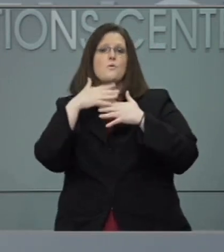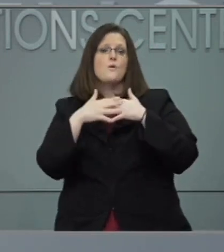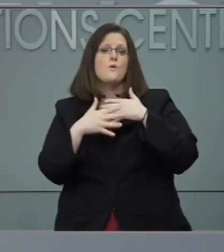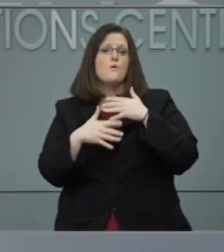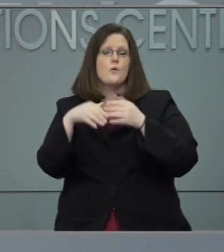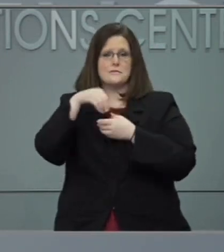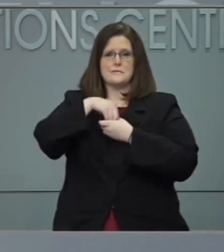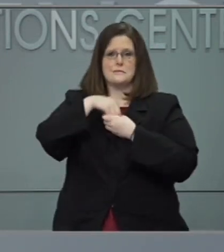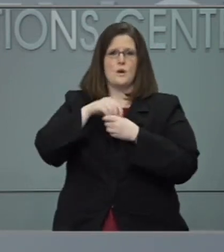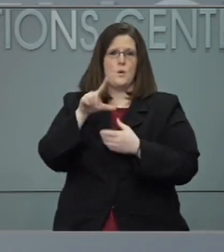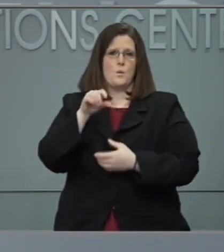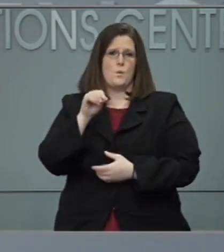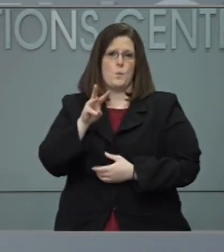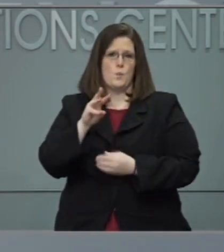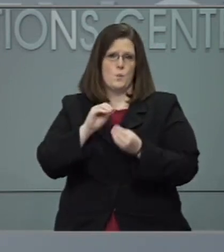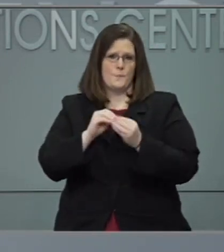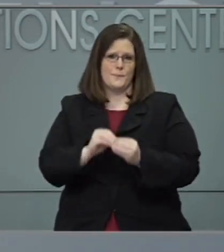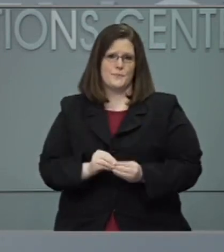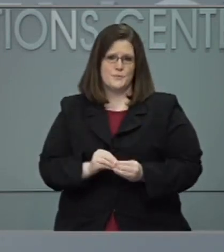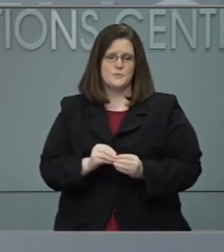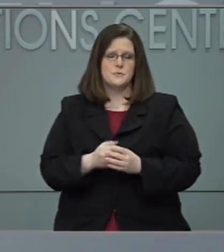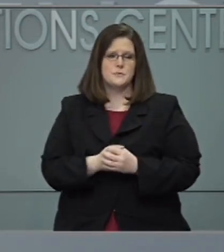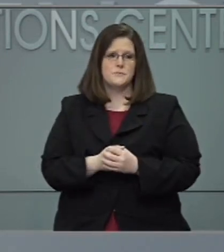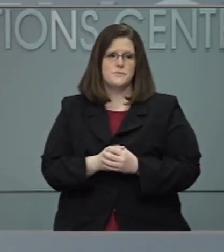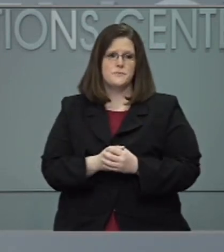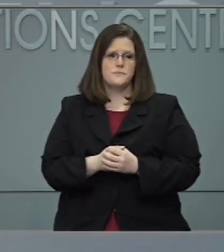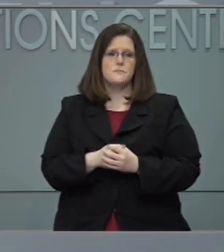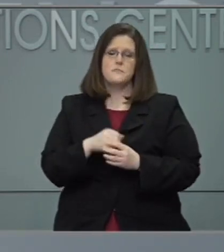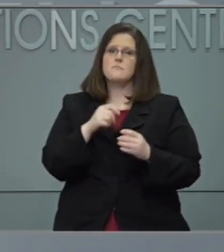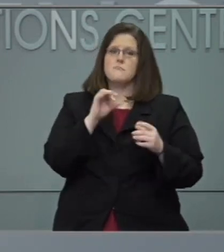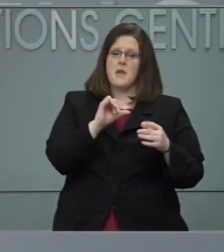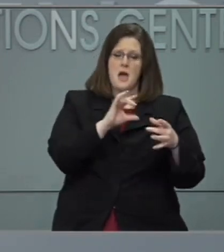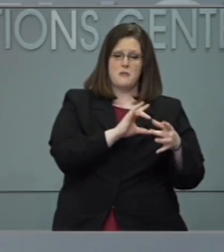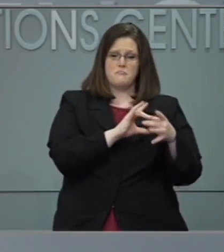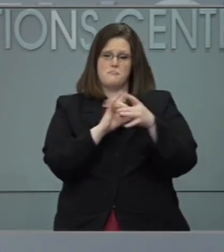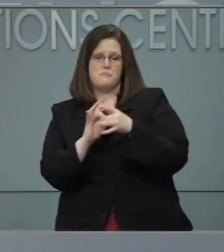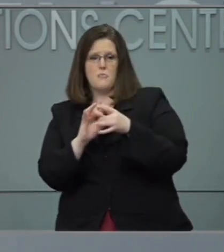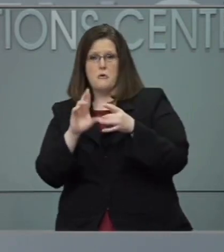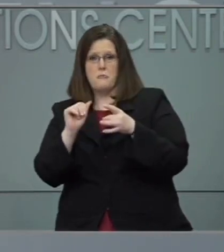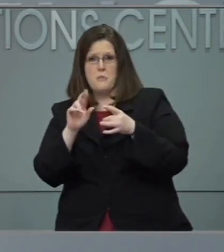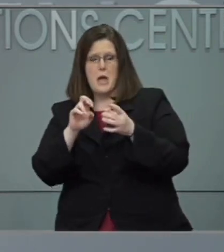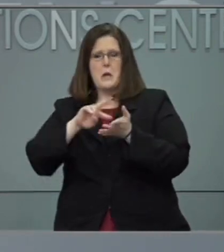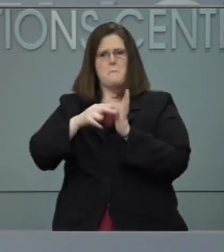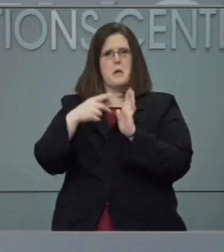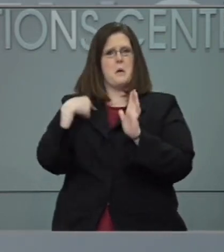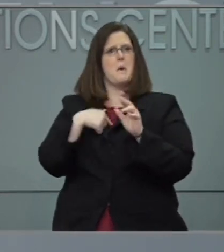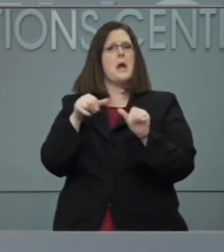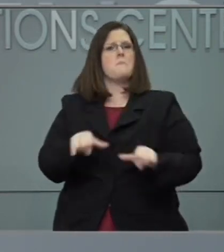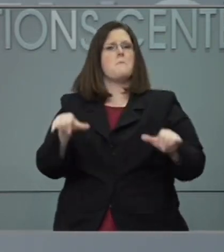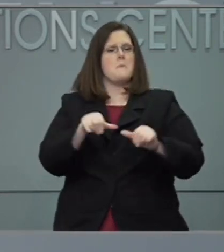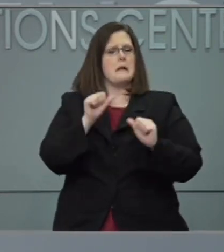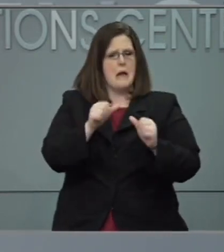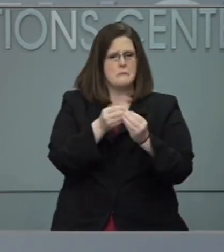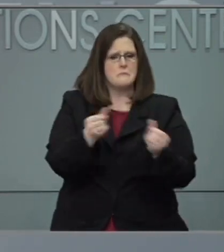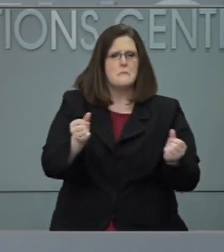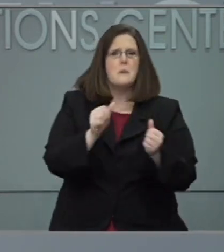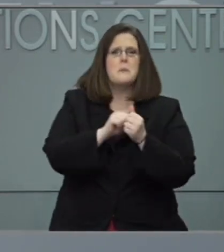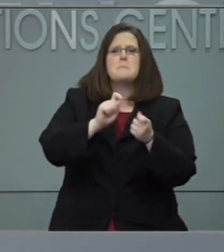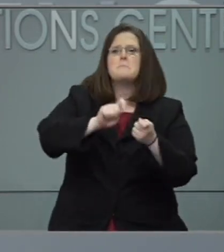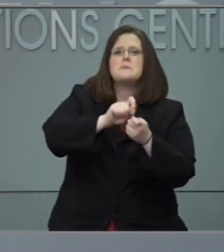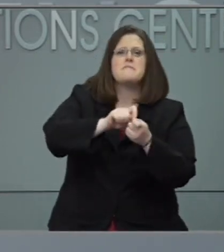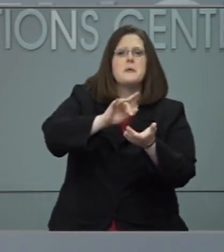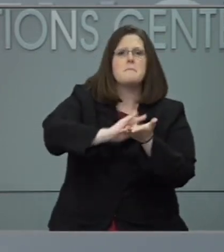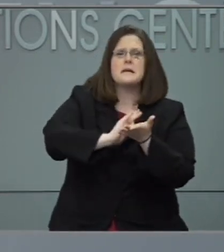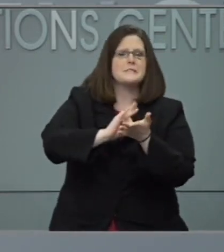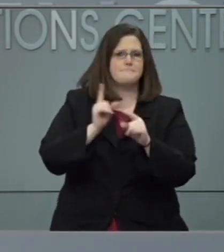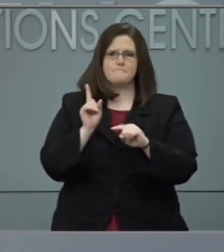very different and rare type of blood clot and needs to be treated differently. Usually, an anticoagulant